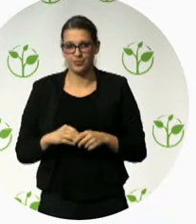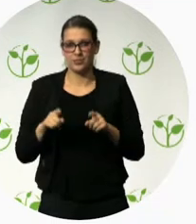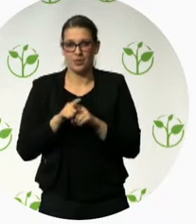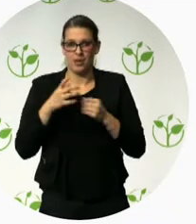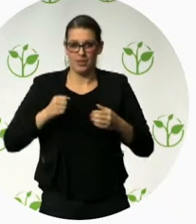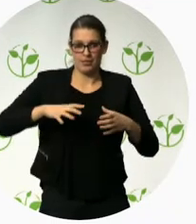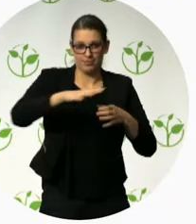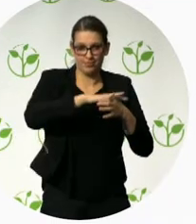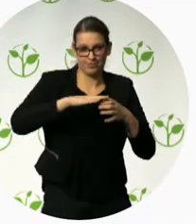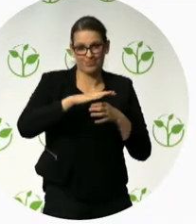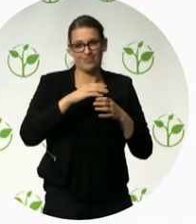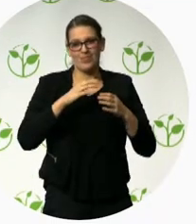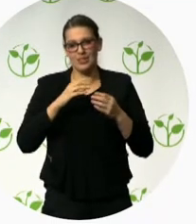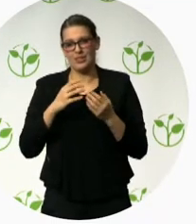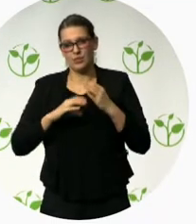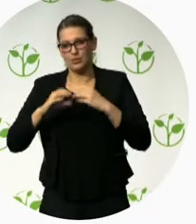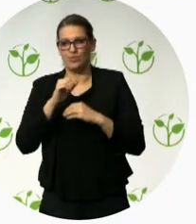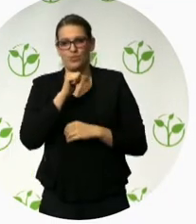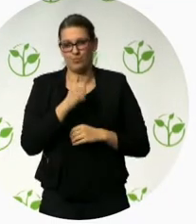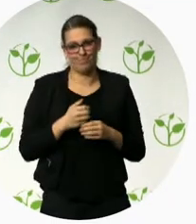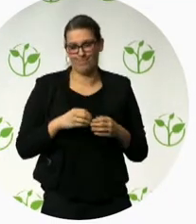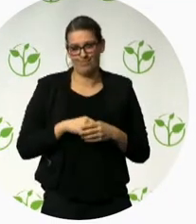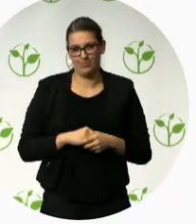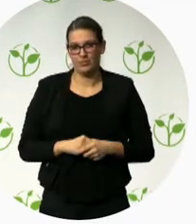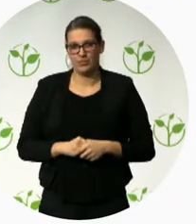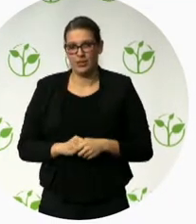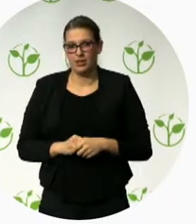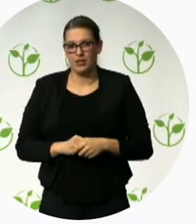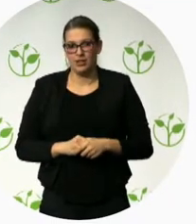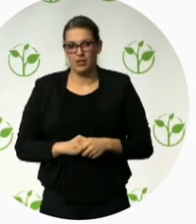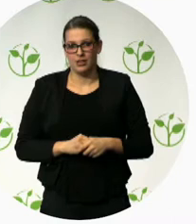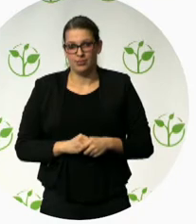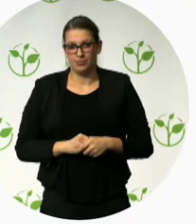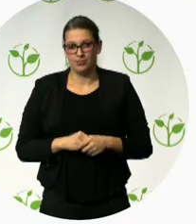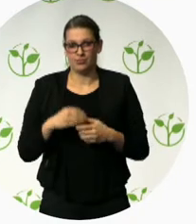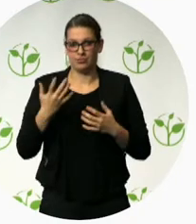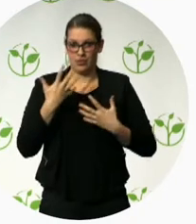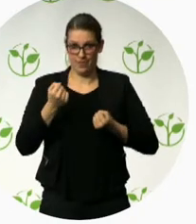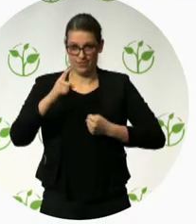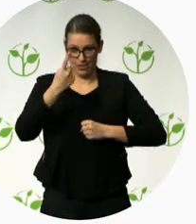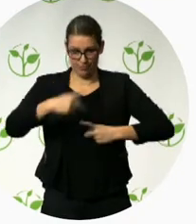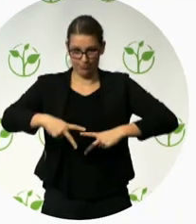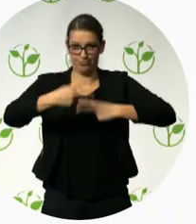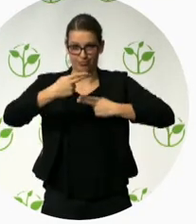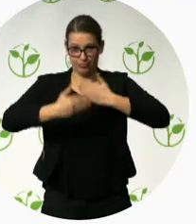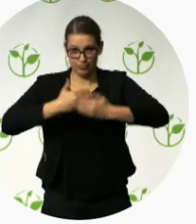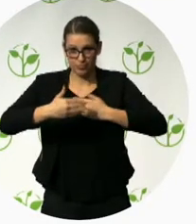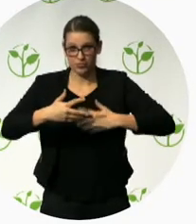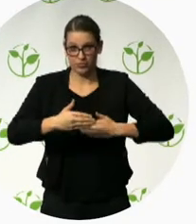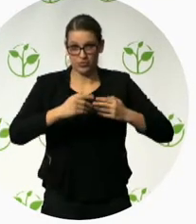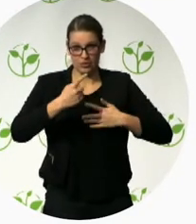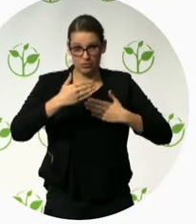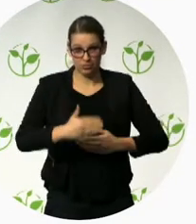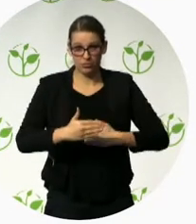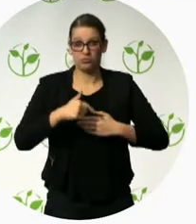have made it pretty, you know, successful in the first phase, and we are now would like to go to the broader part of Nepal